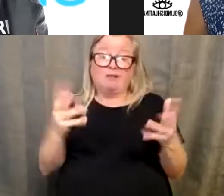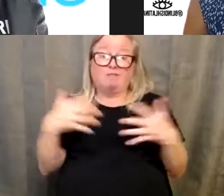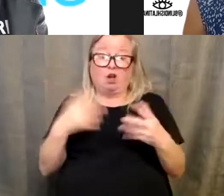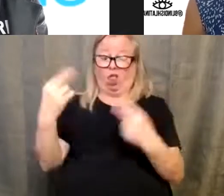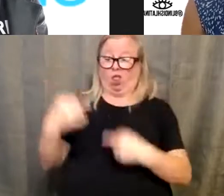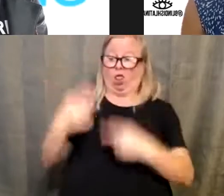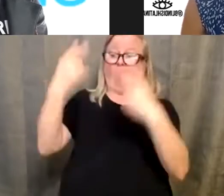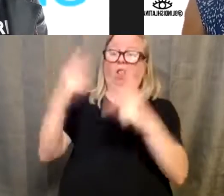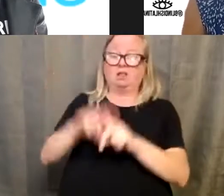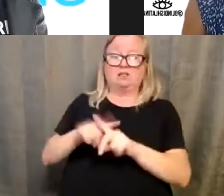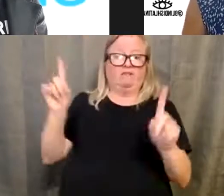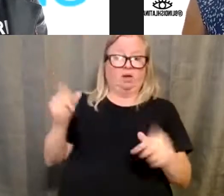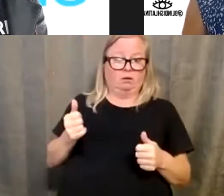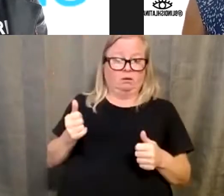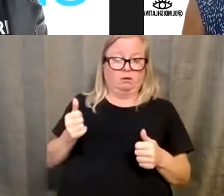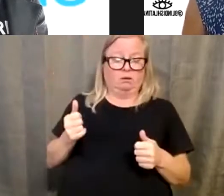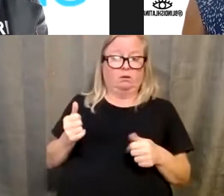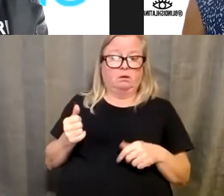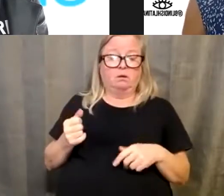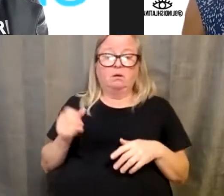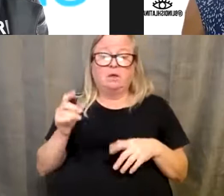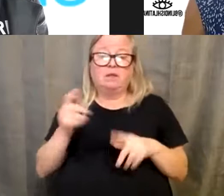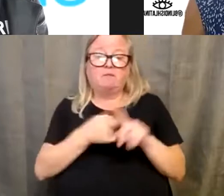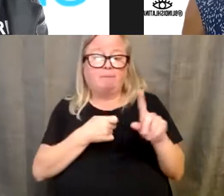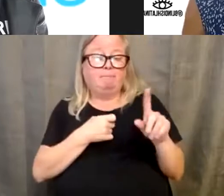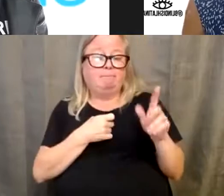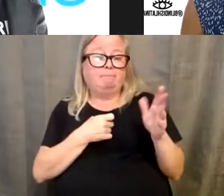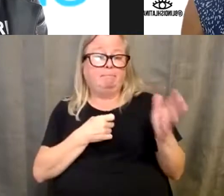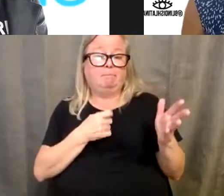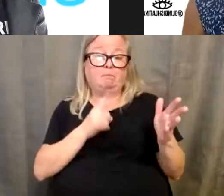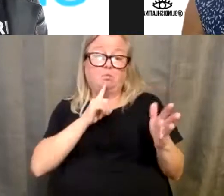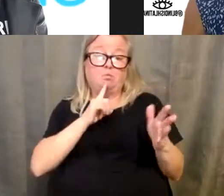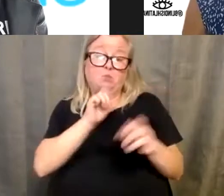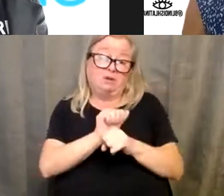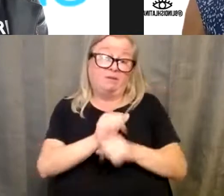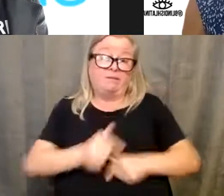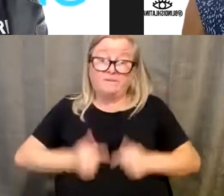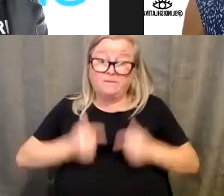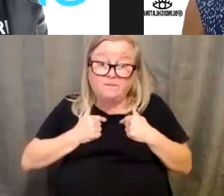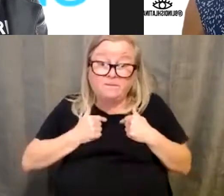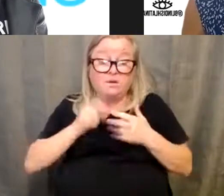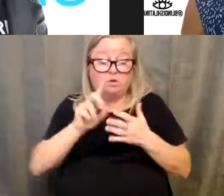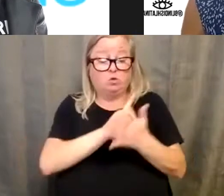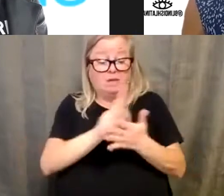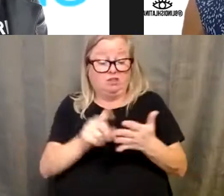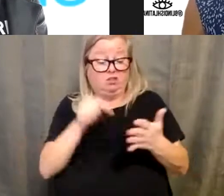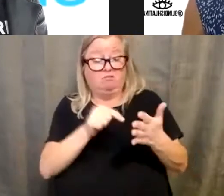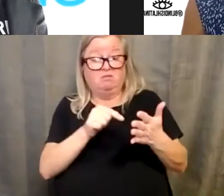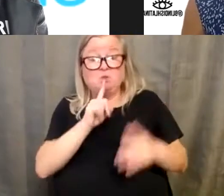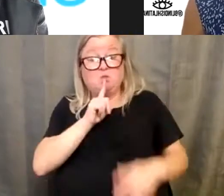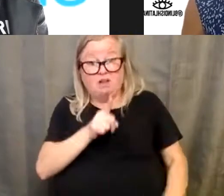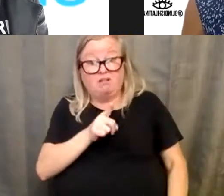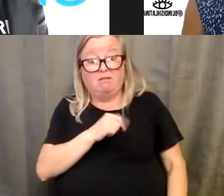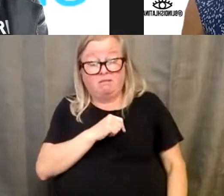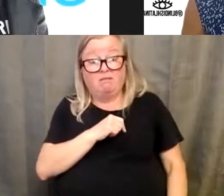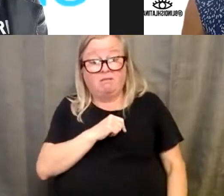at differently, which is based on reality, because discrimination is real. And there are